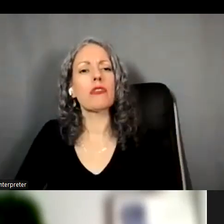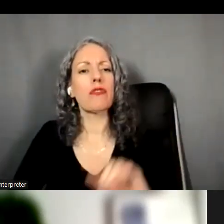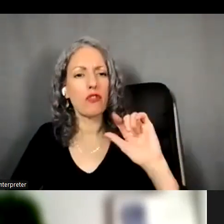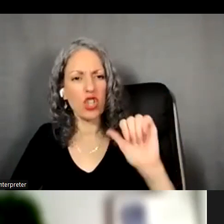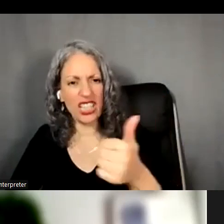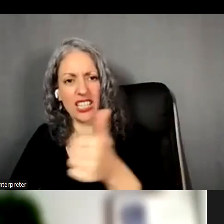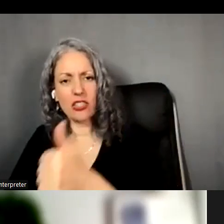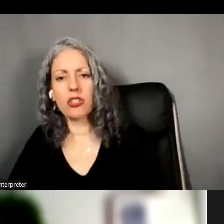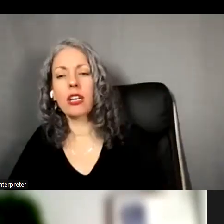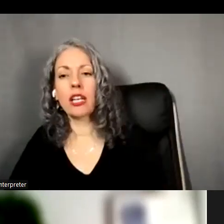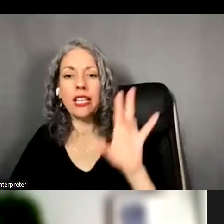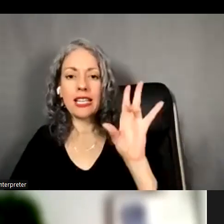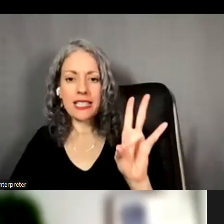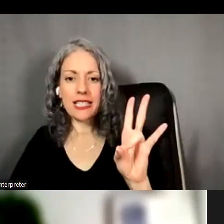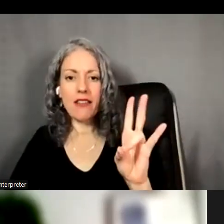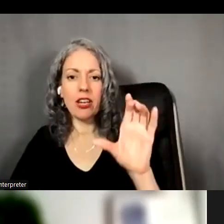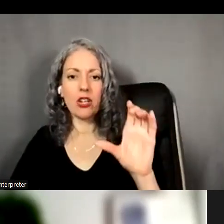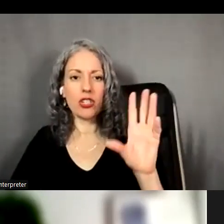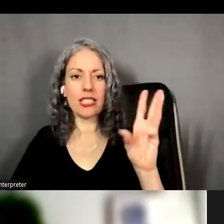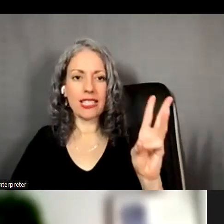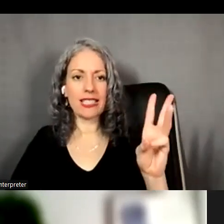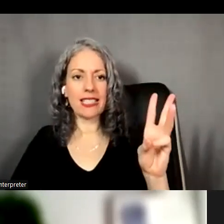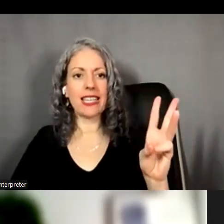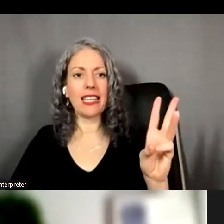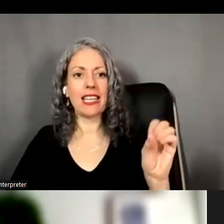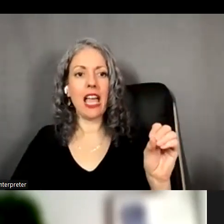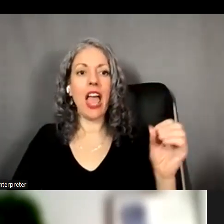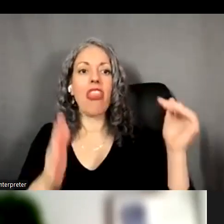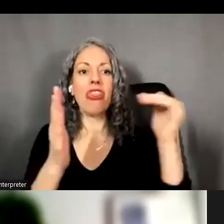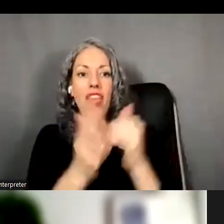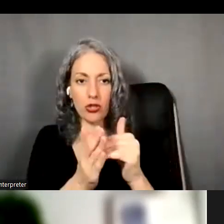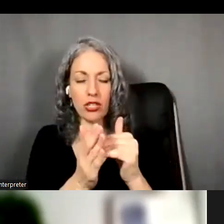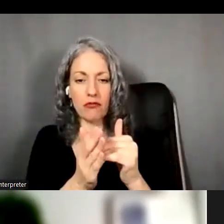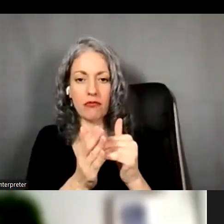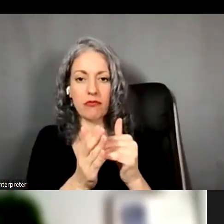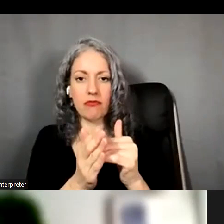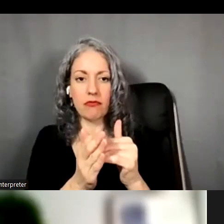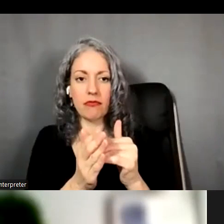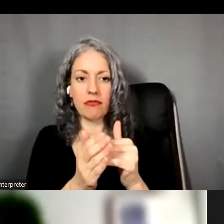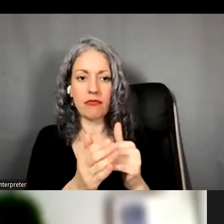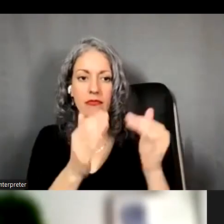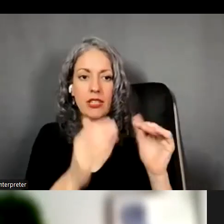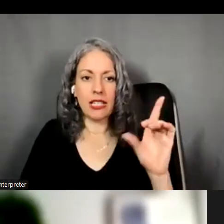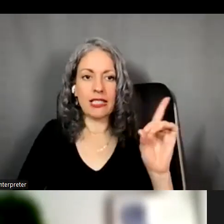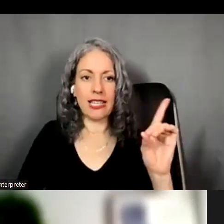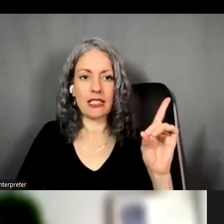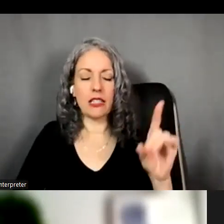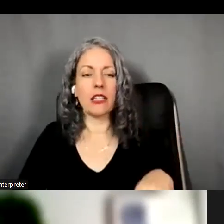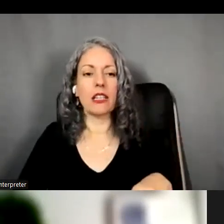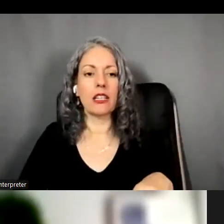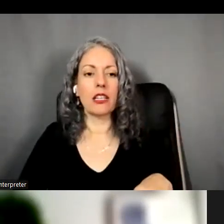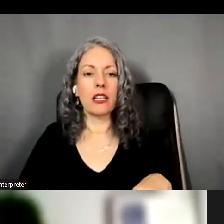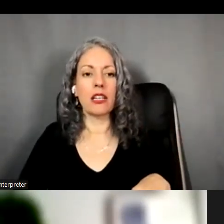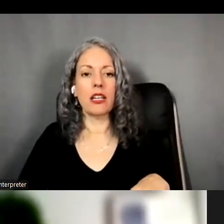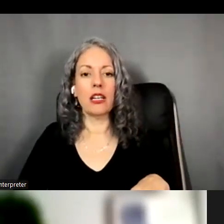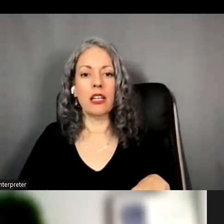We had $760,000. What was our amount? Right. And Dustin? I think we have an opportunity to earn